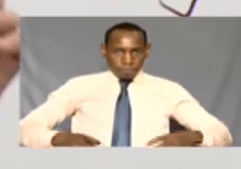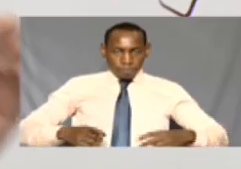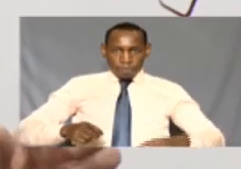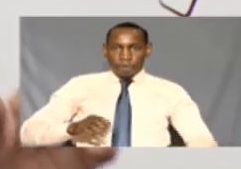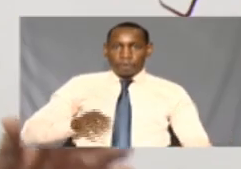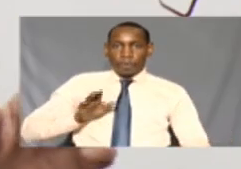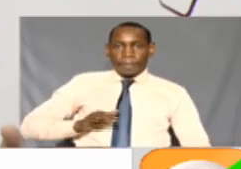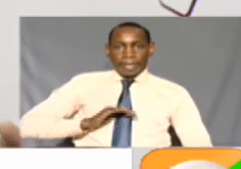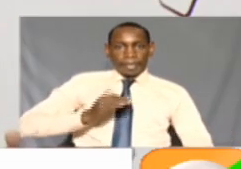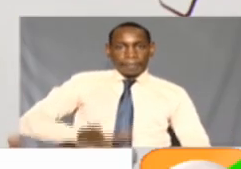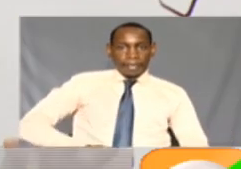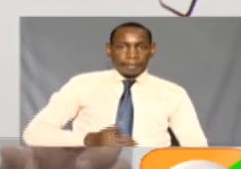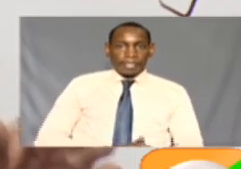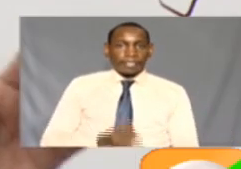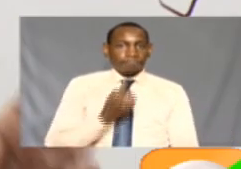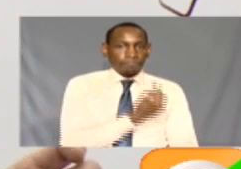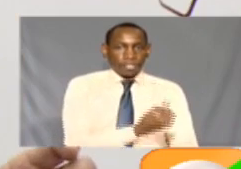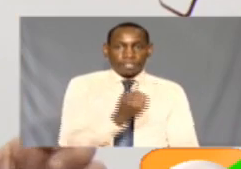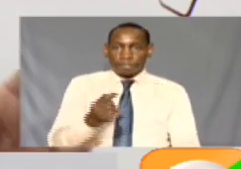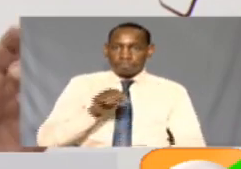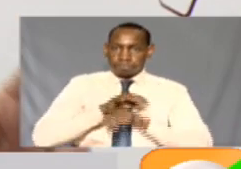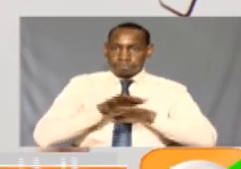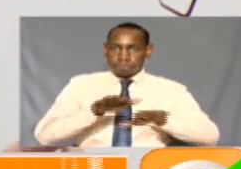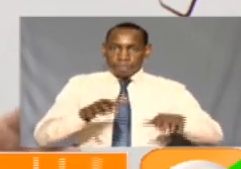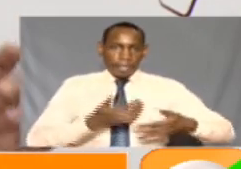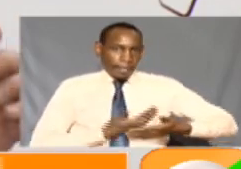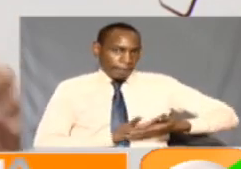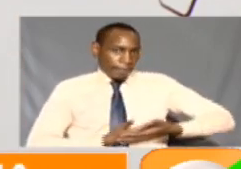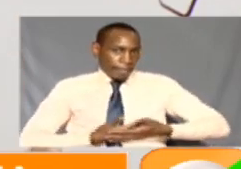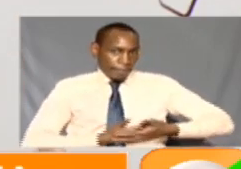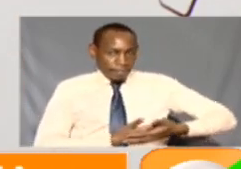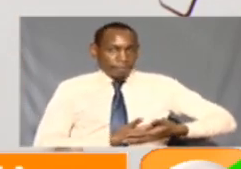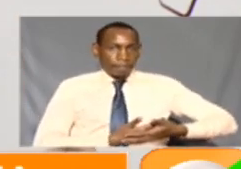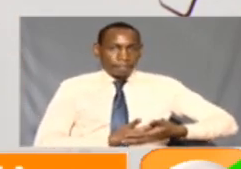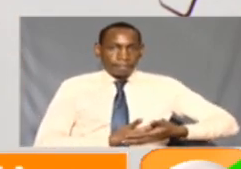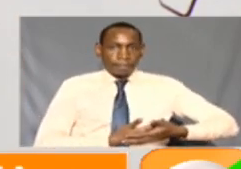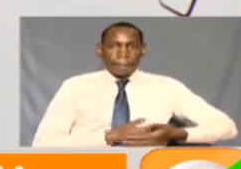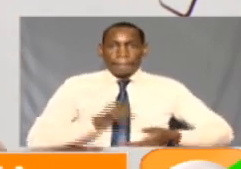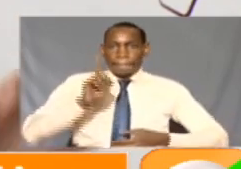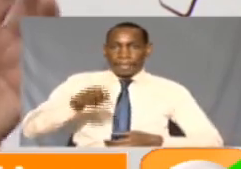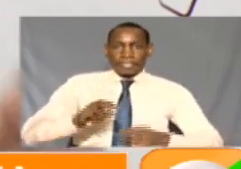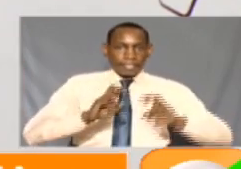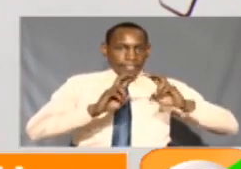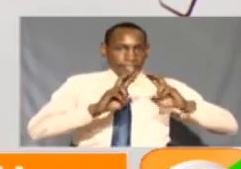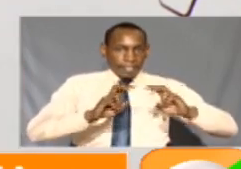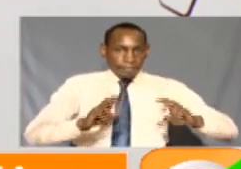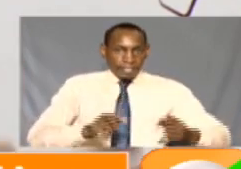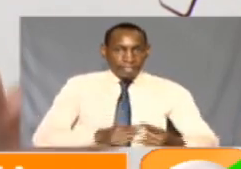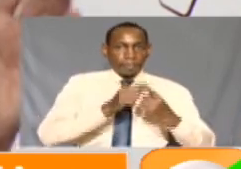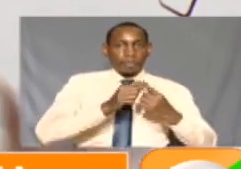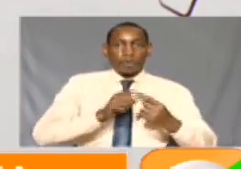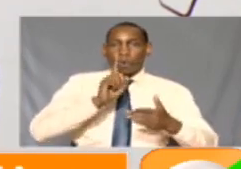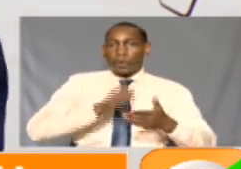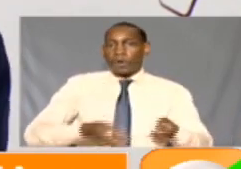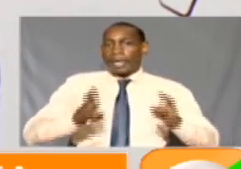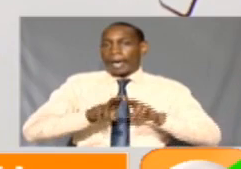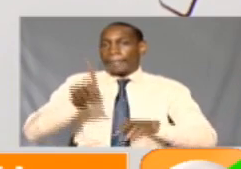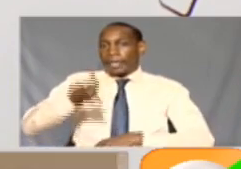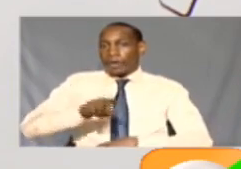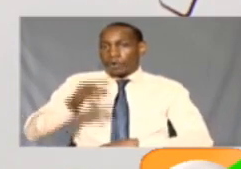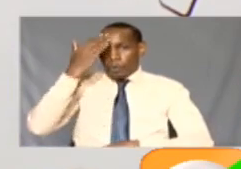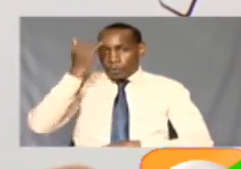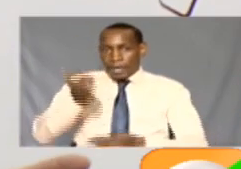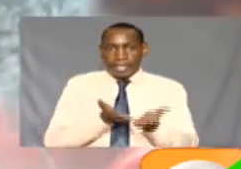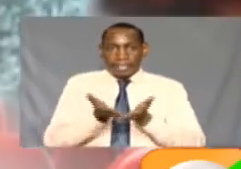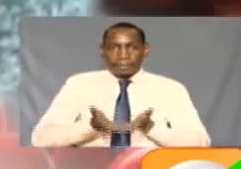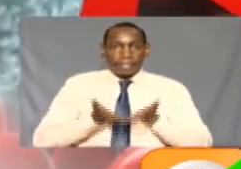women. Every transmission to an infant merits special investigation. What went wrong? Why were the services